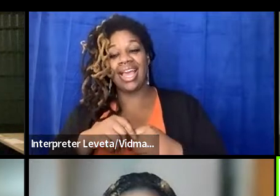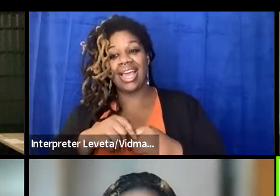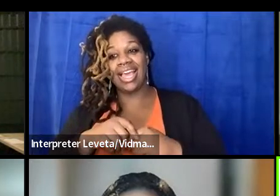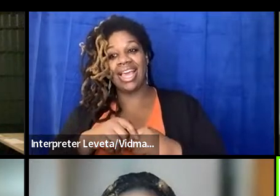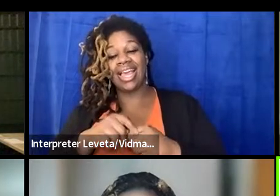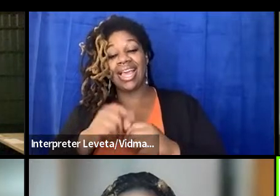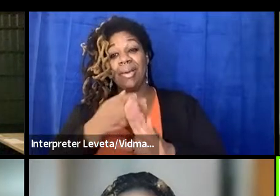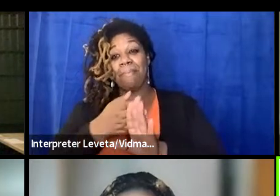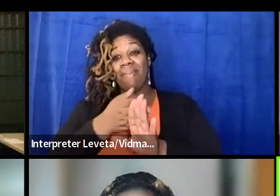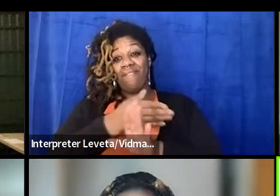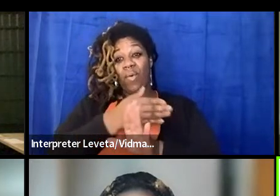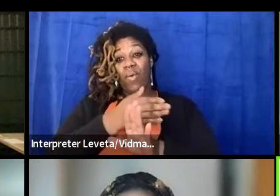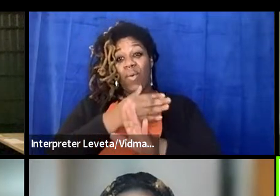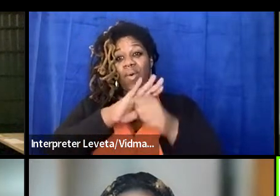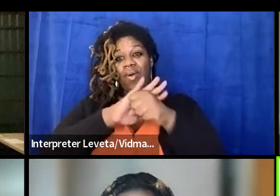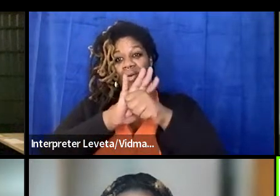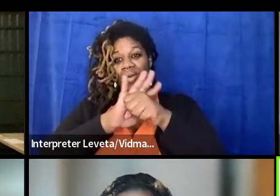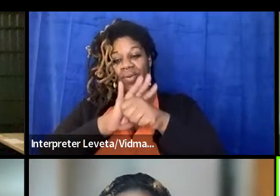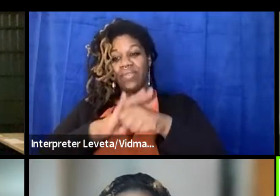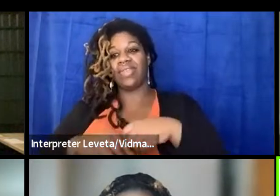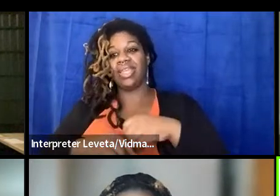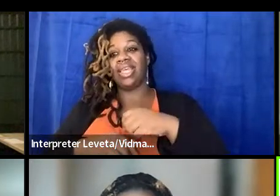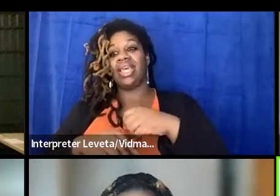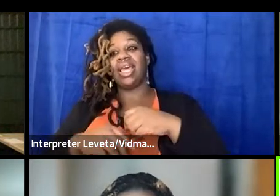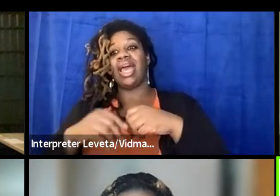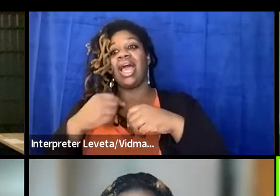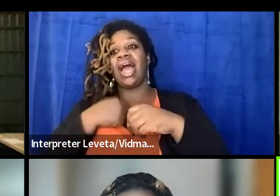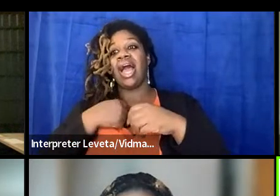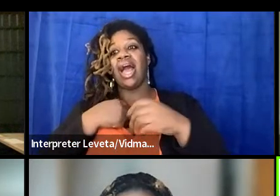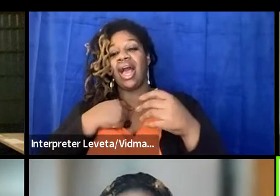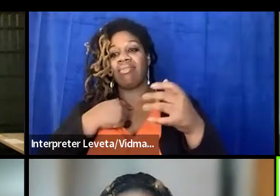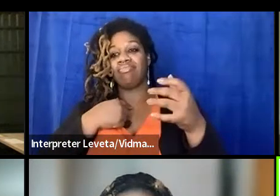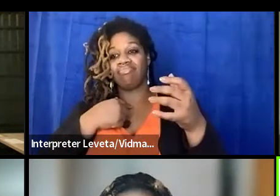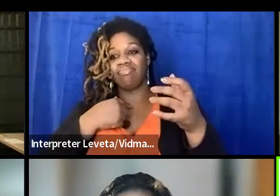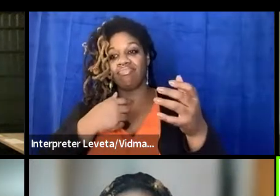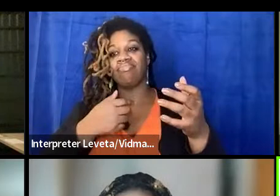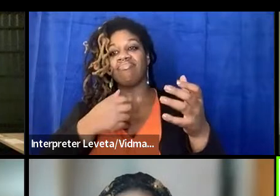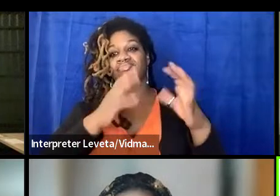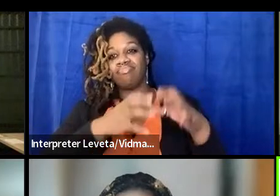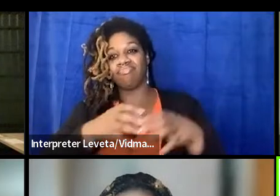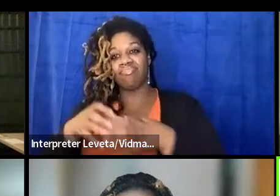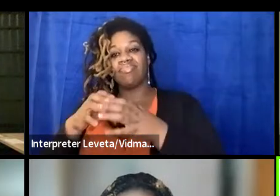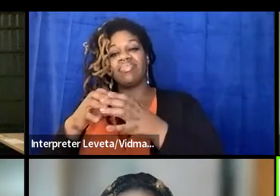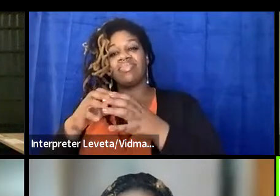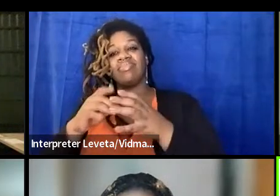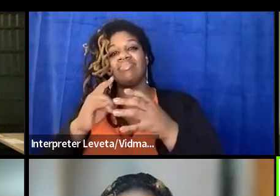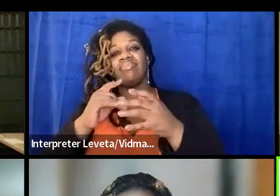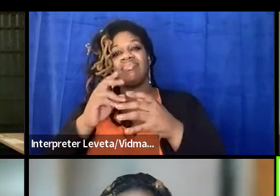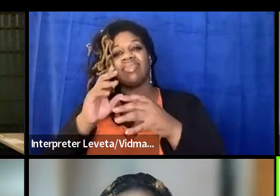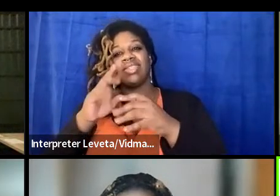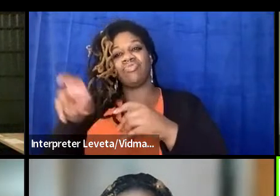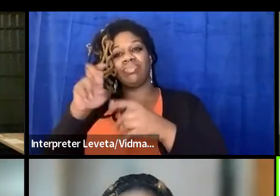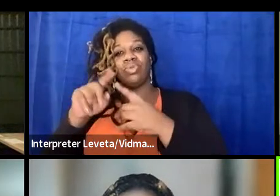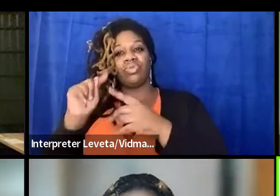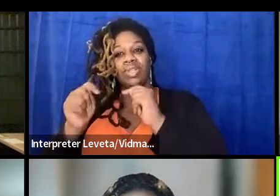pre-pandemic, I do take students to Trinidad to conduct research on the